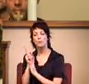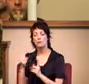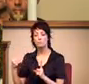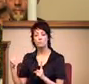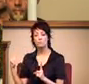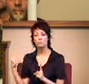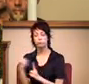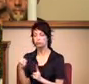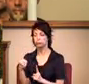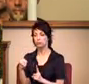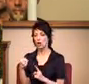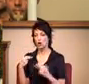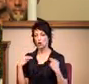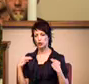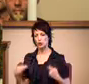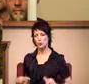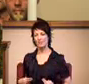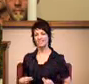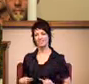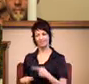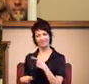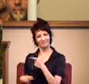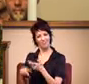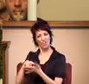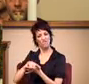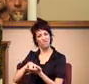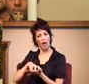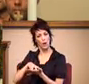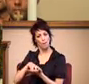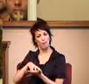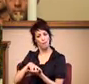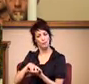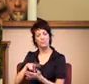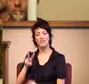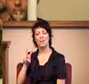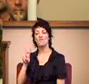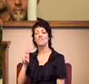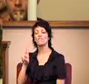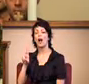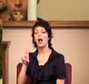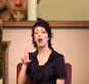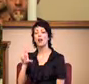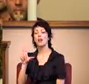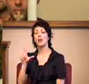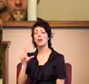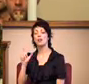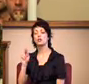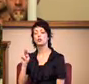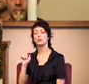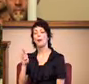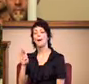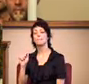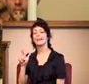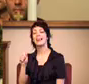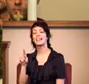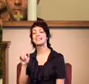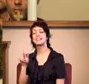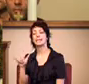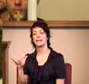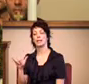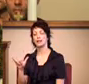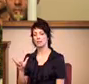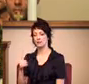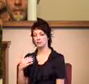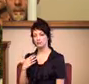of human vulnerability and connection was a conduit for myself of allowing myself